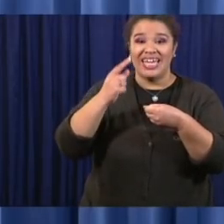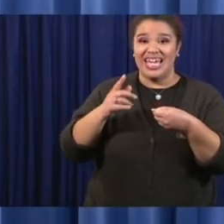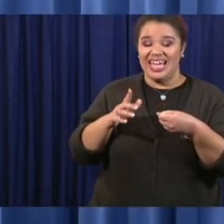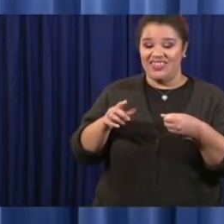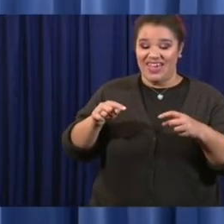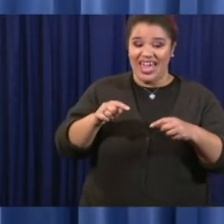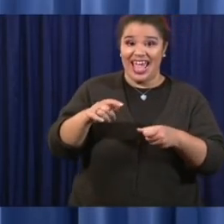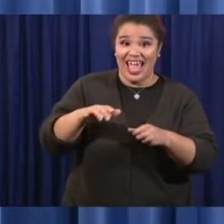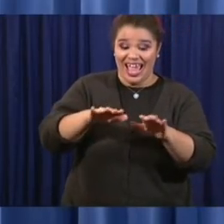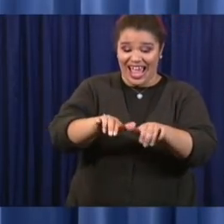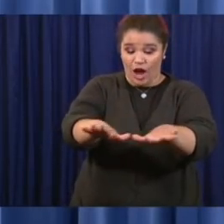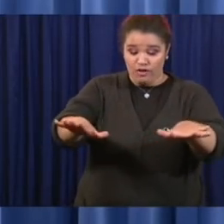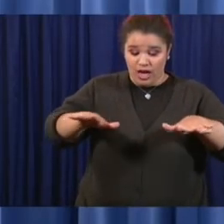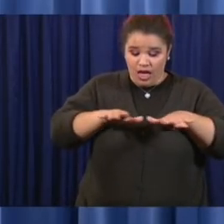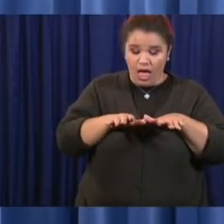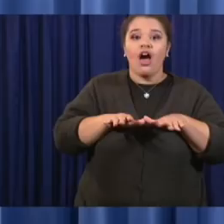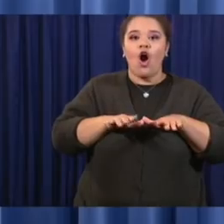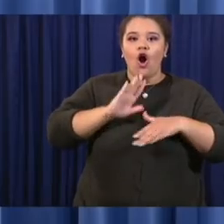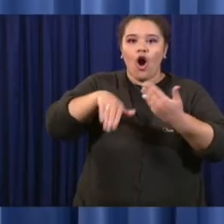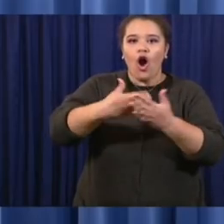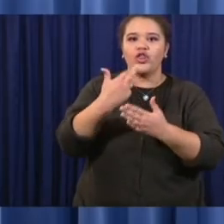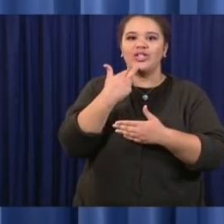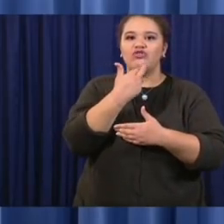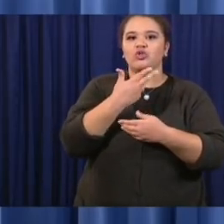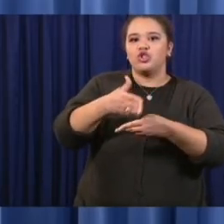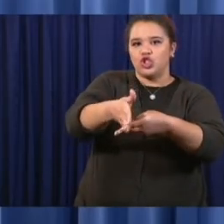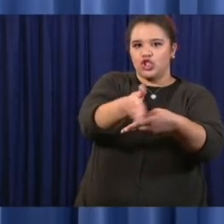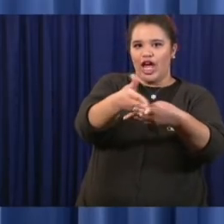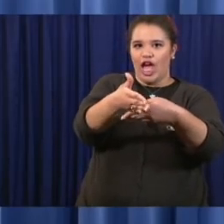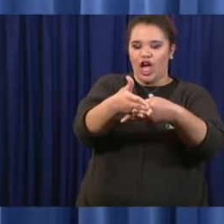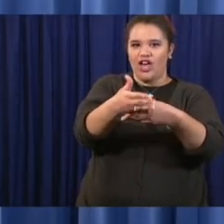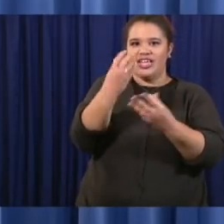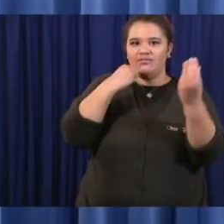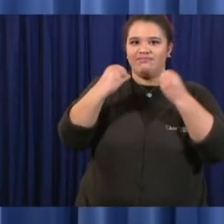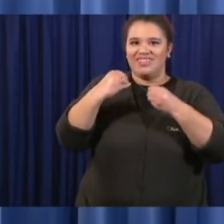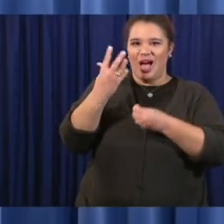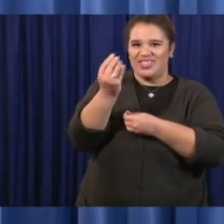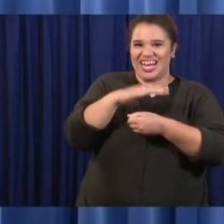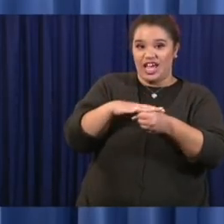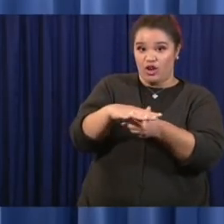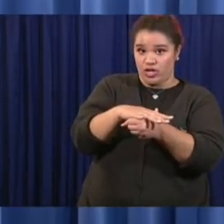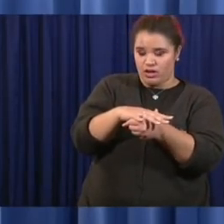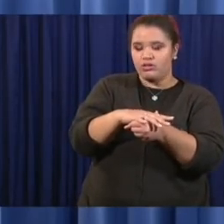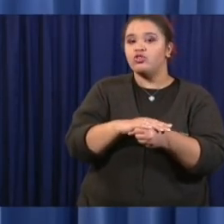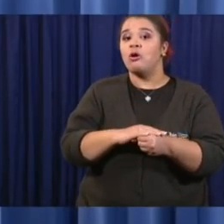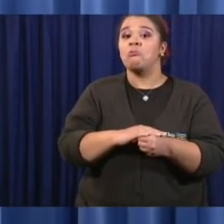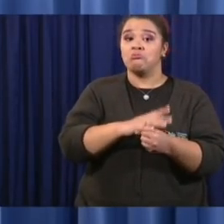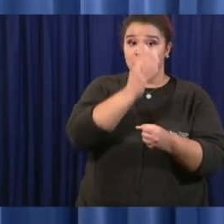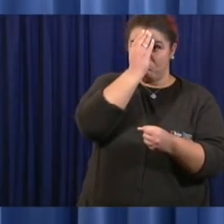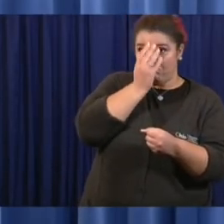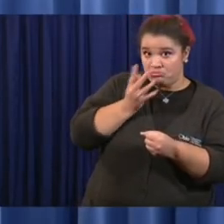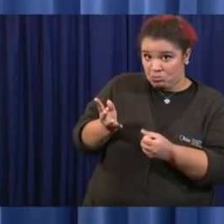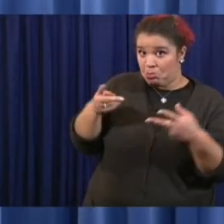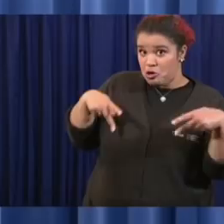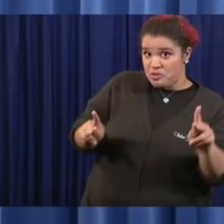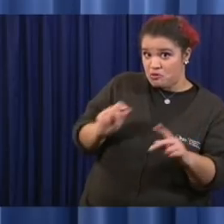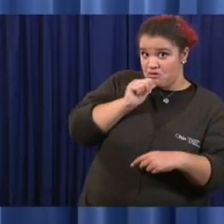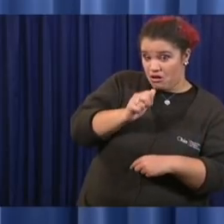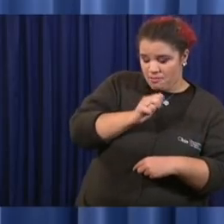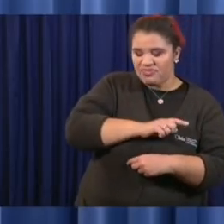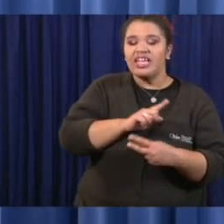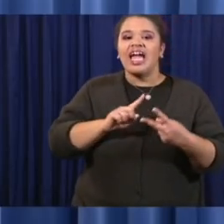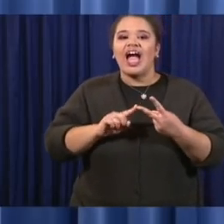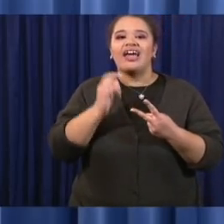especially communities with DORA districts. Can they get clarification if that would be permitted, and also if individual establishments